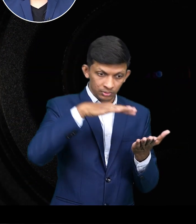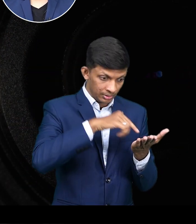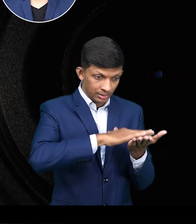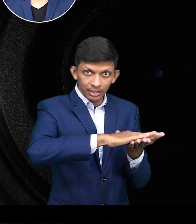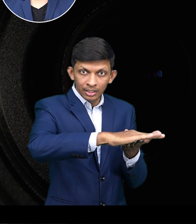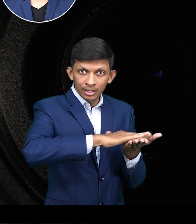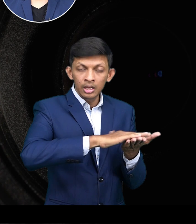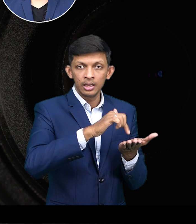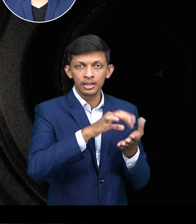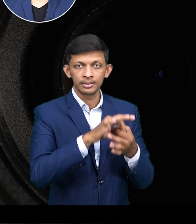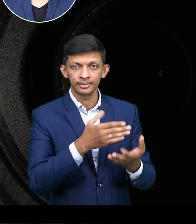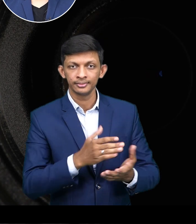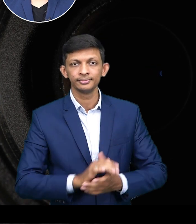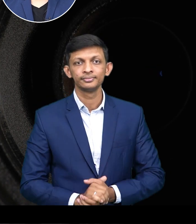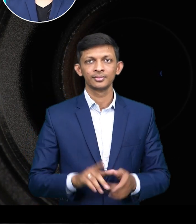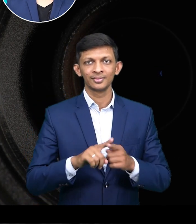the lens.